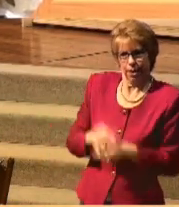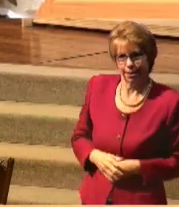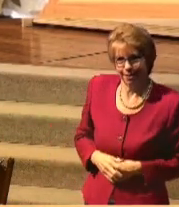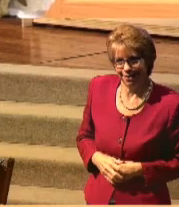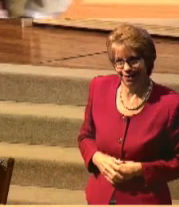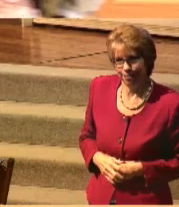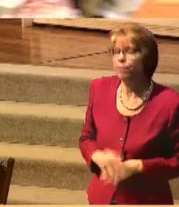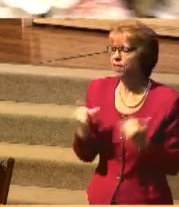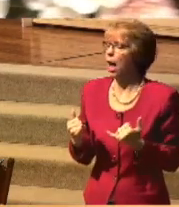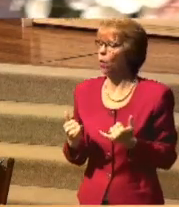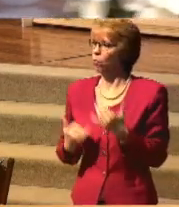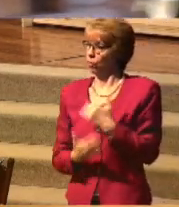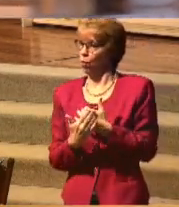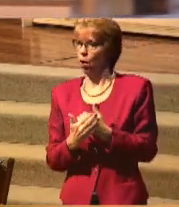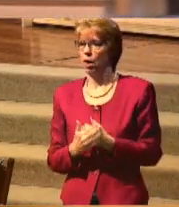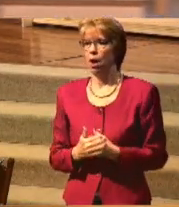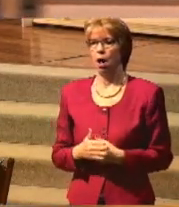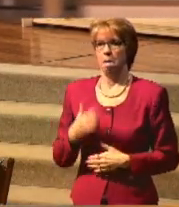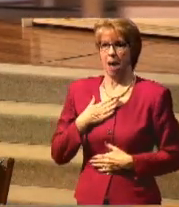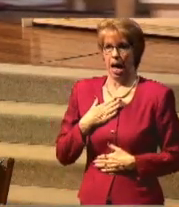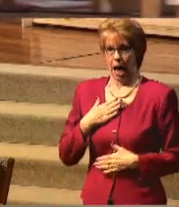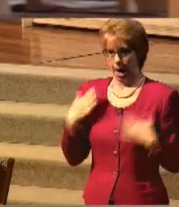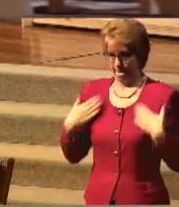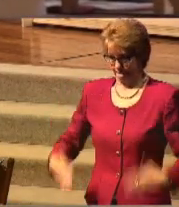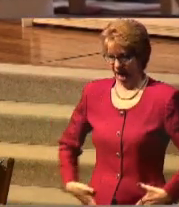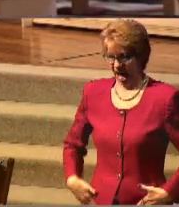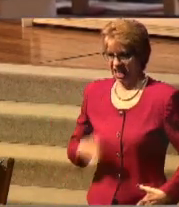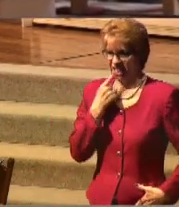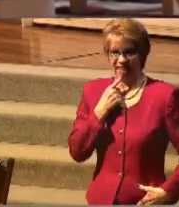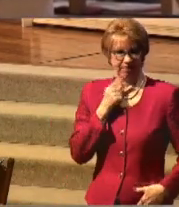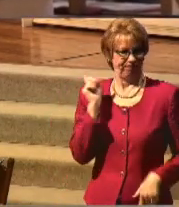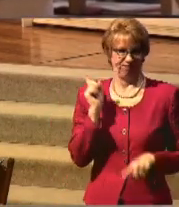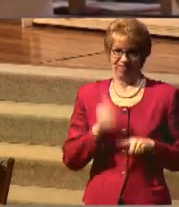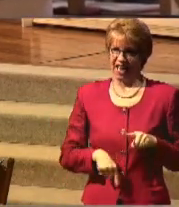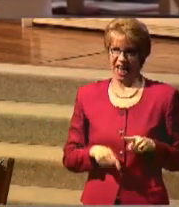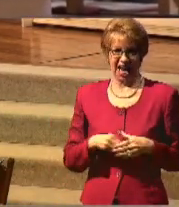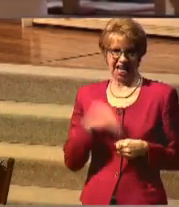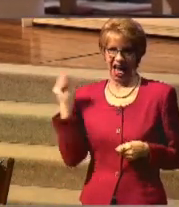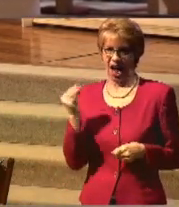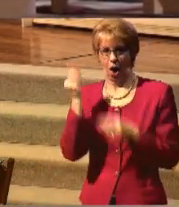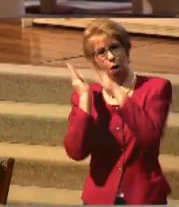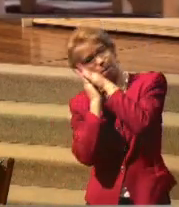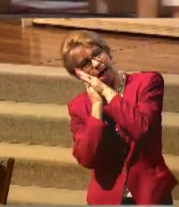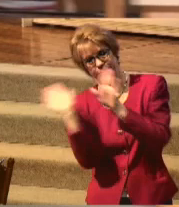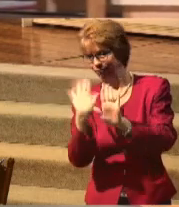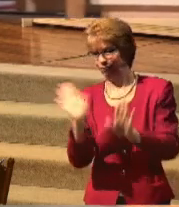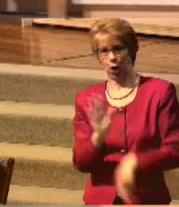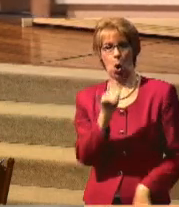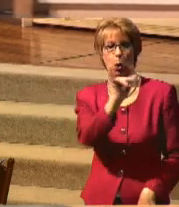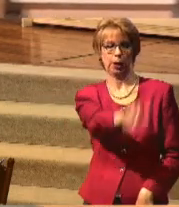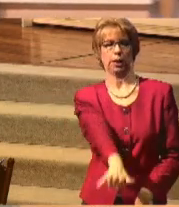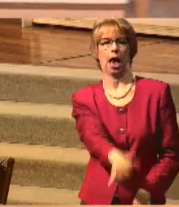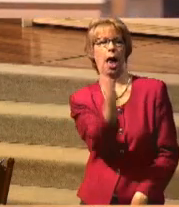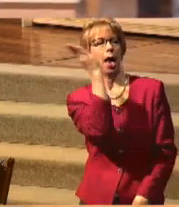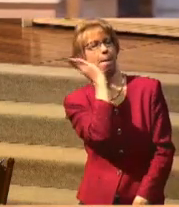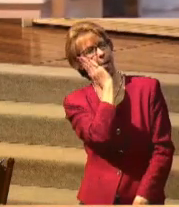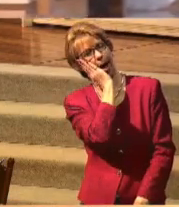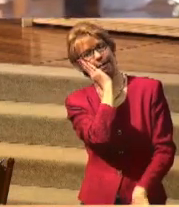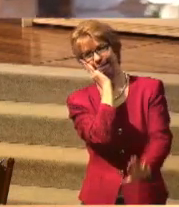of you would say, my body said, you can't get out of bed. No. You just need to stay right where you're